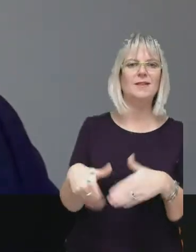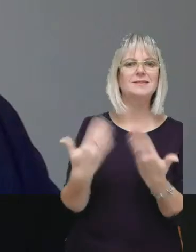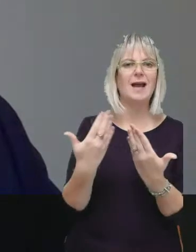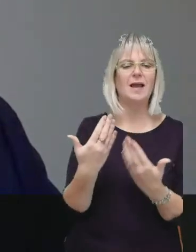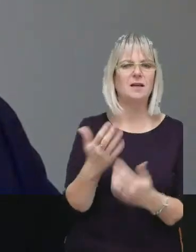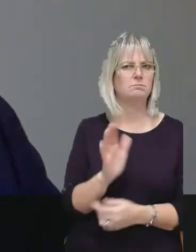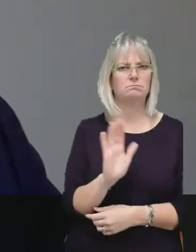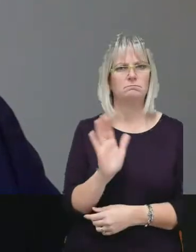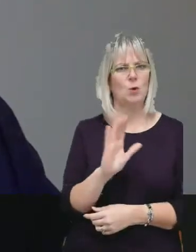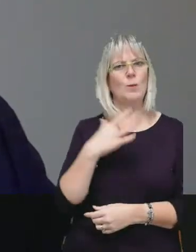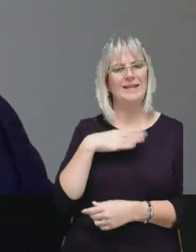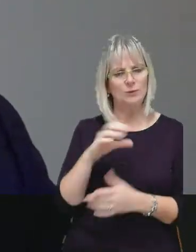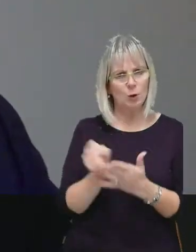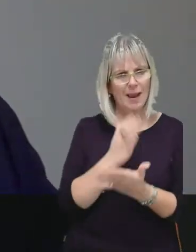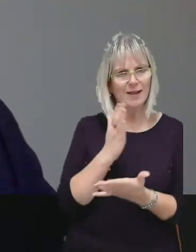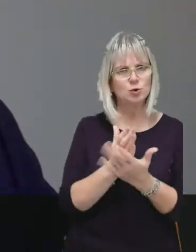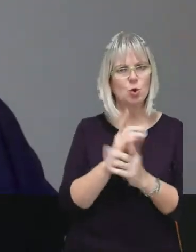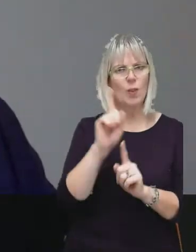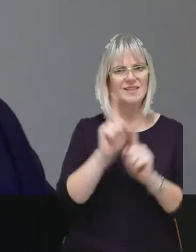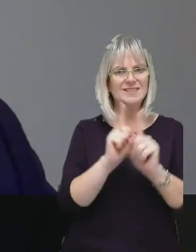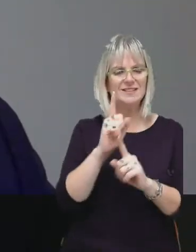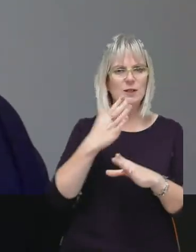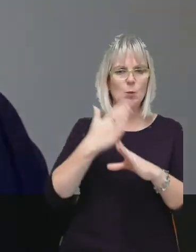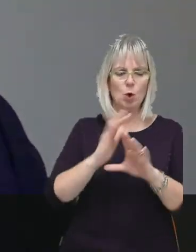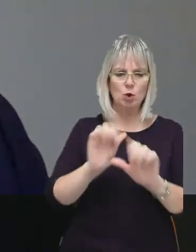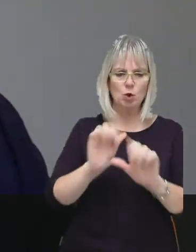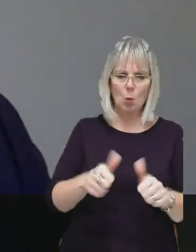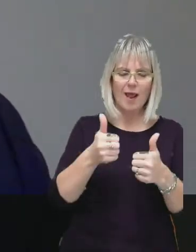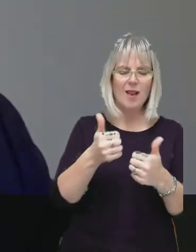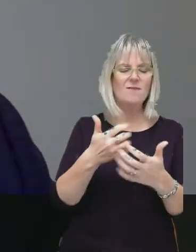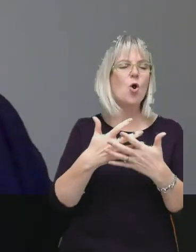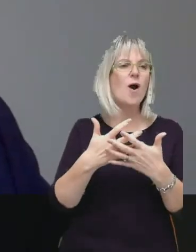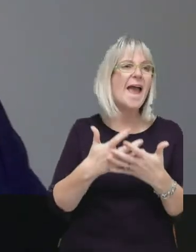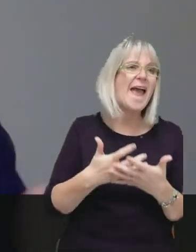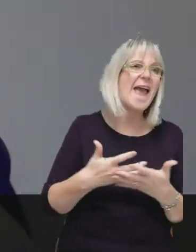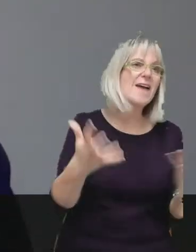city works for people who are walking every single day. And